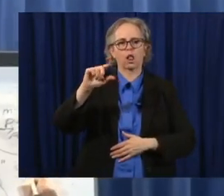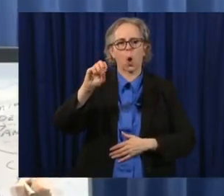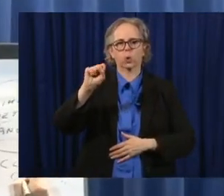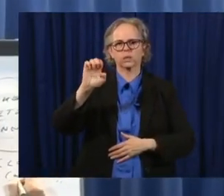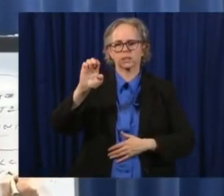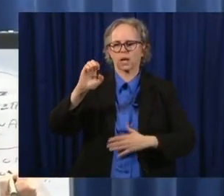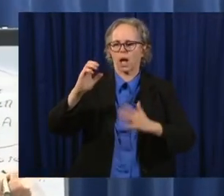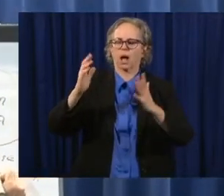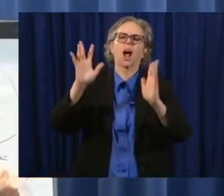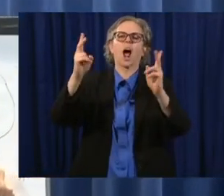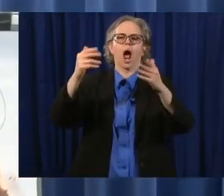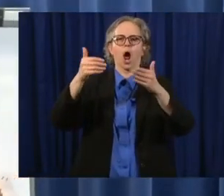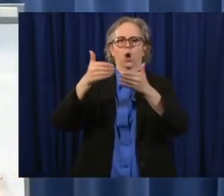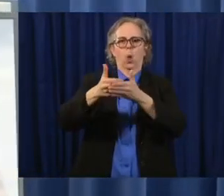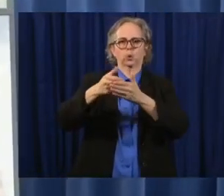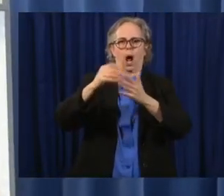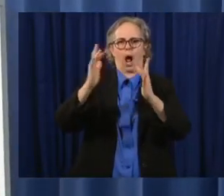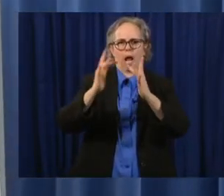Okay.